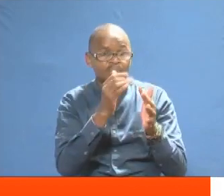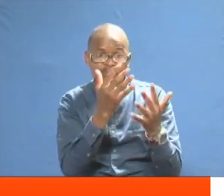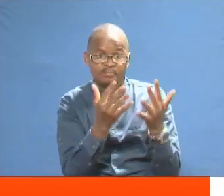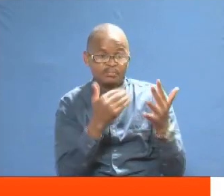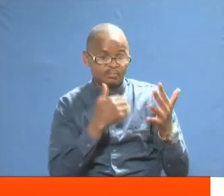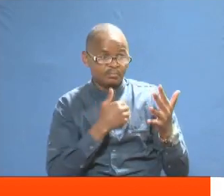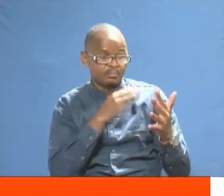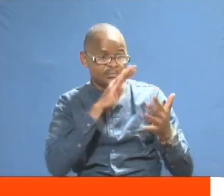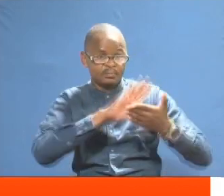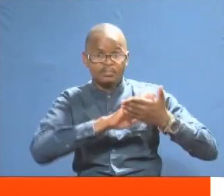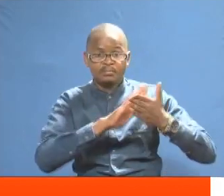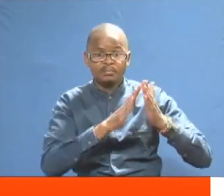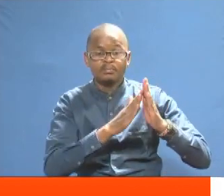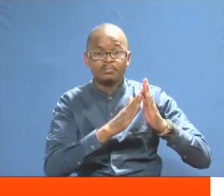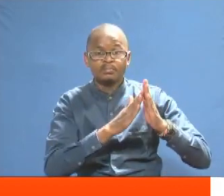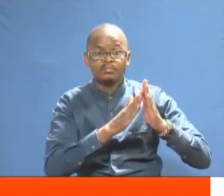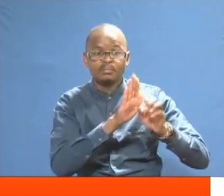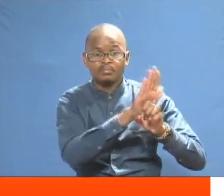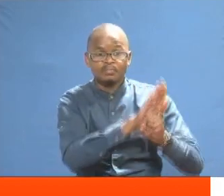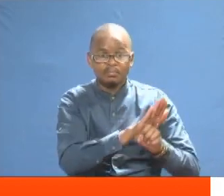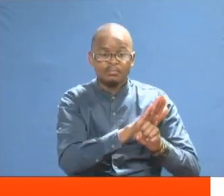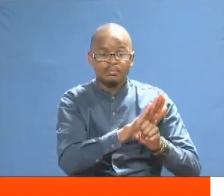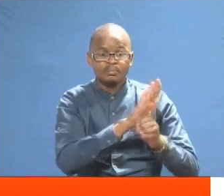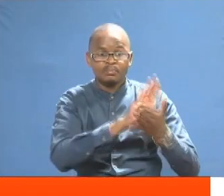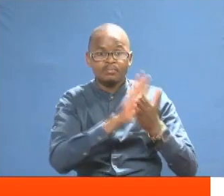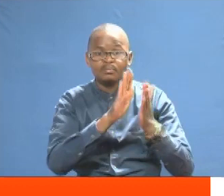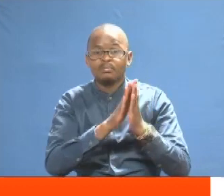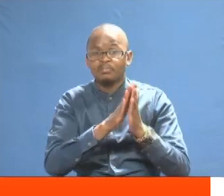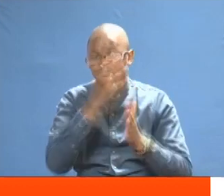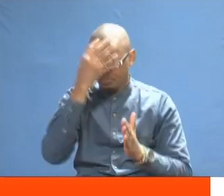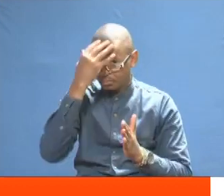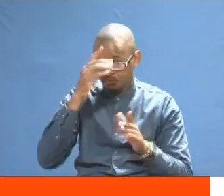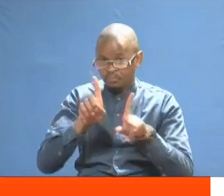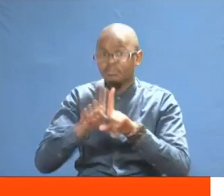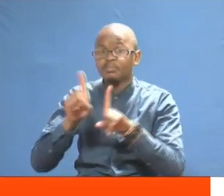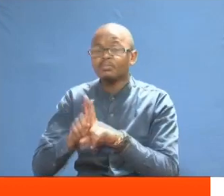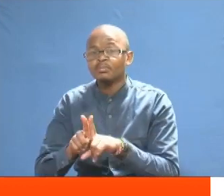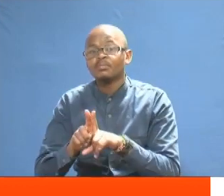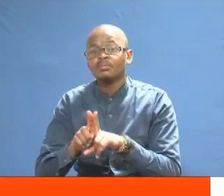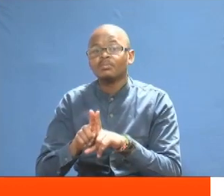maybe he would have become offended or become bitter or become even